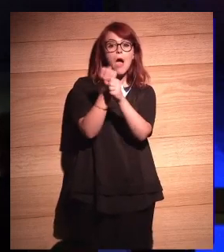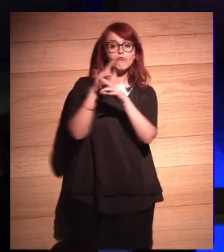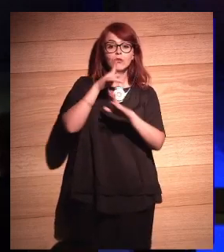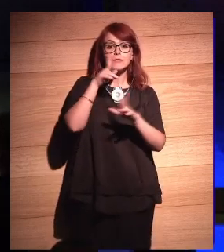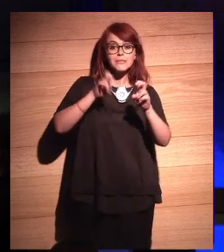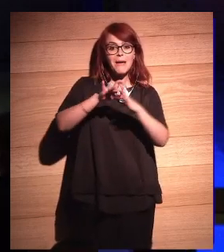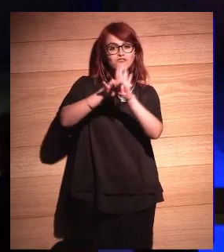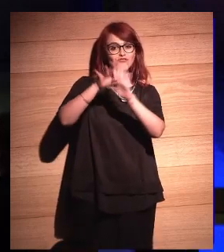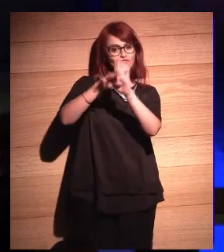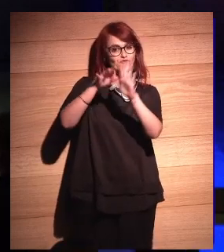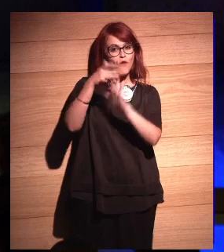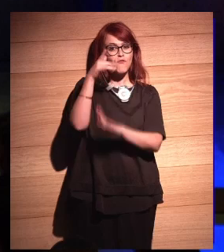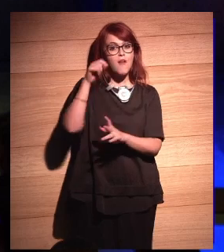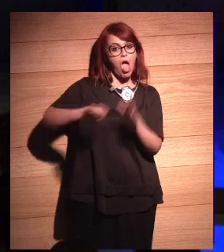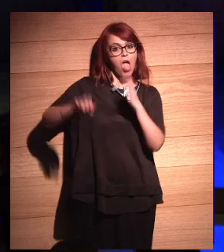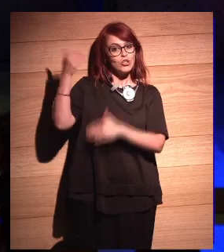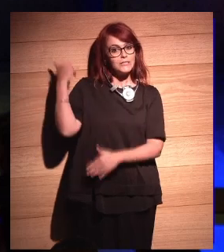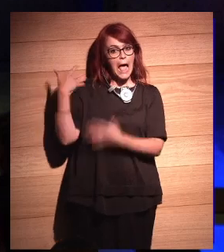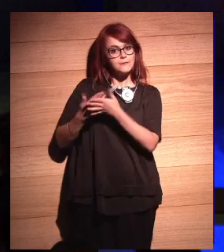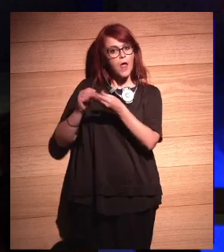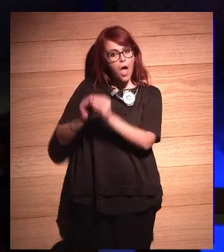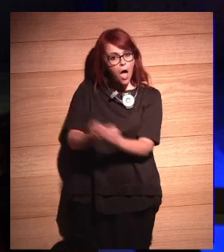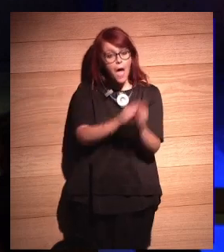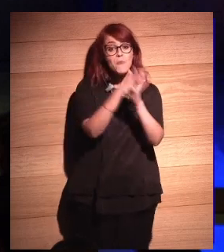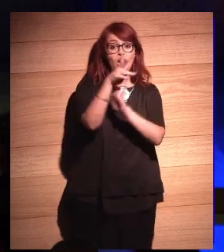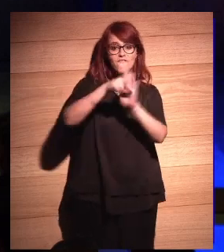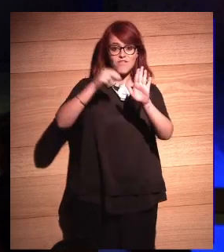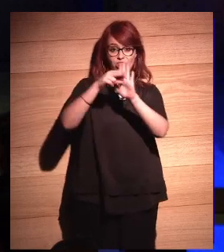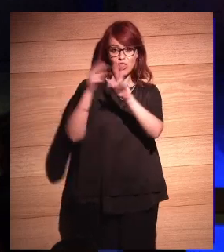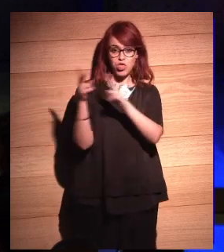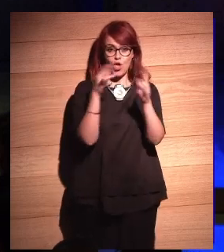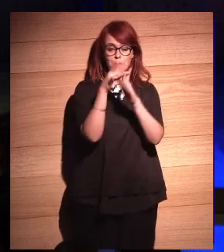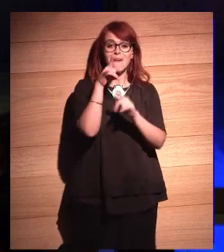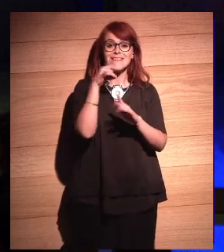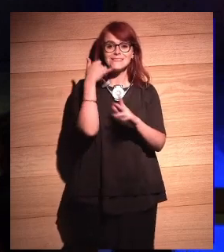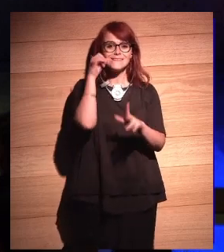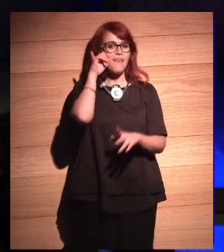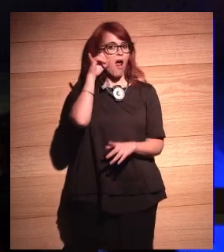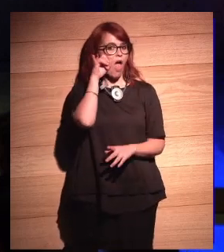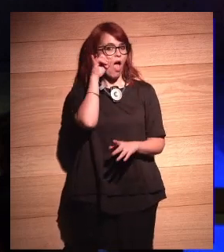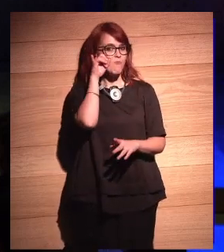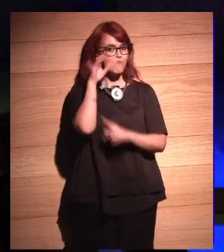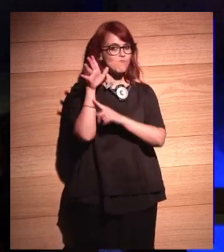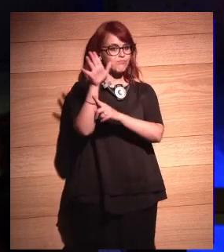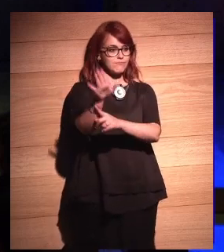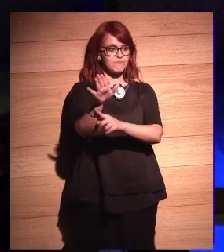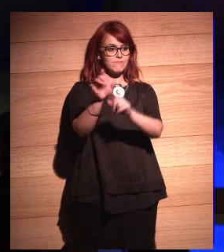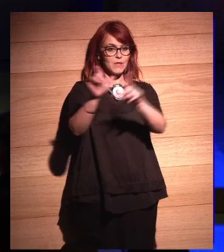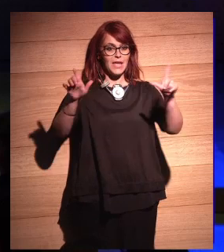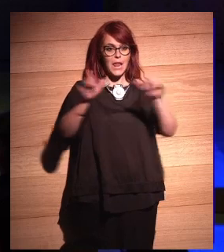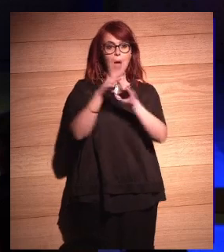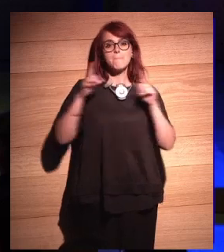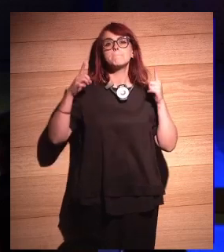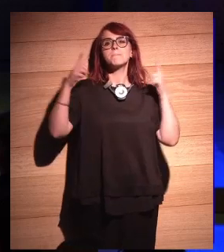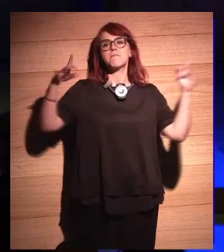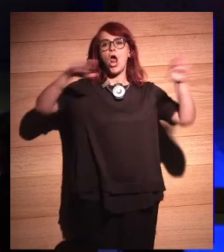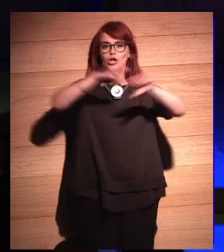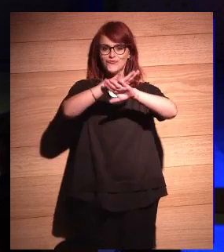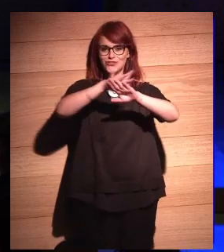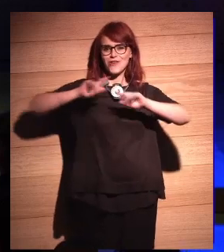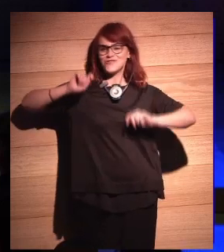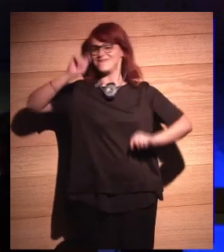the past few years, but this video I posted on Instagram the first night I ever got to take one